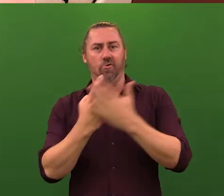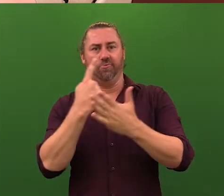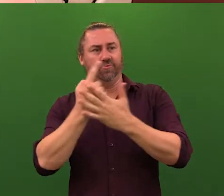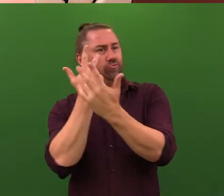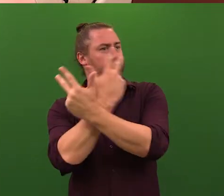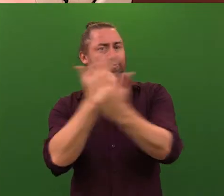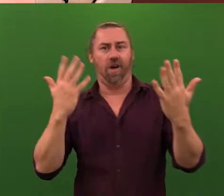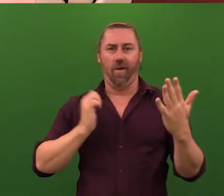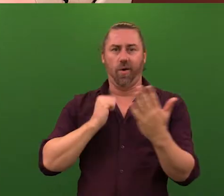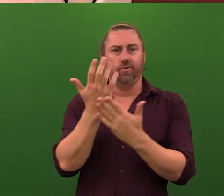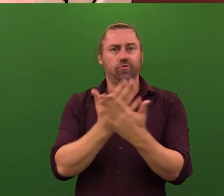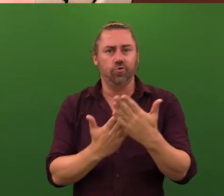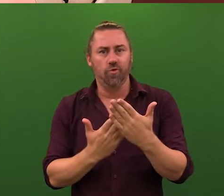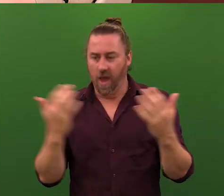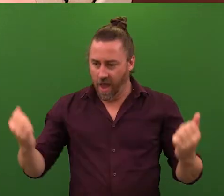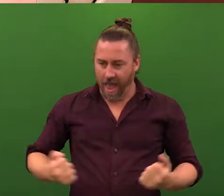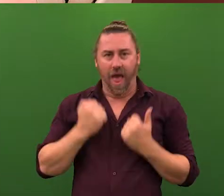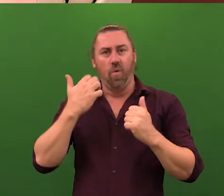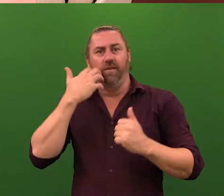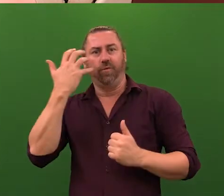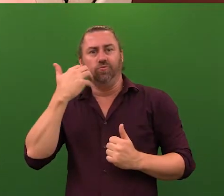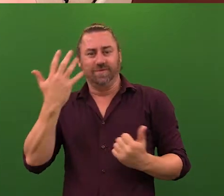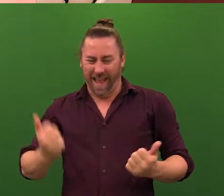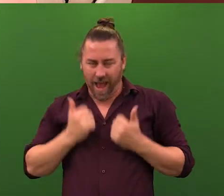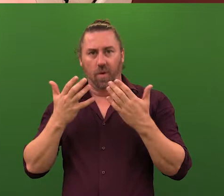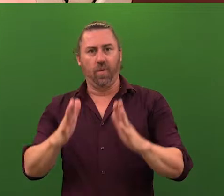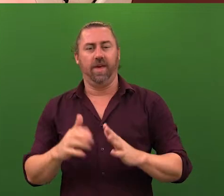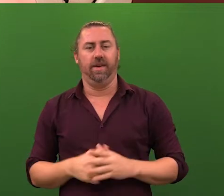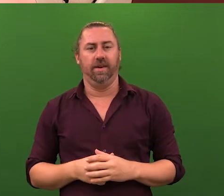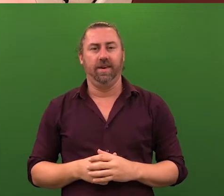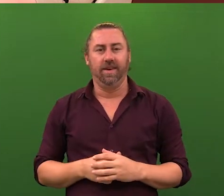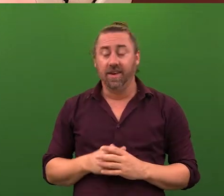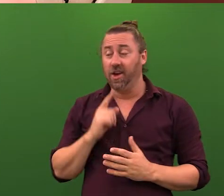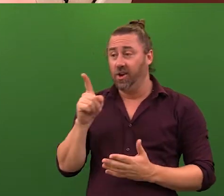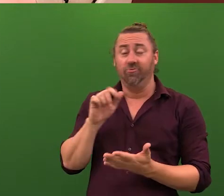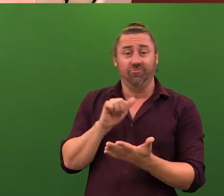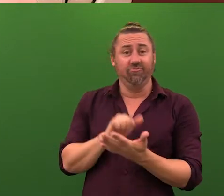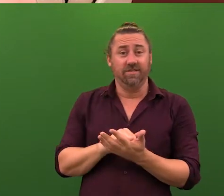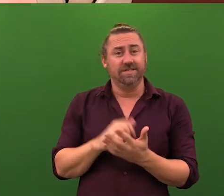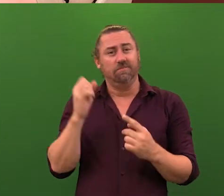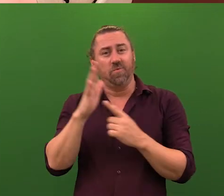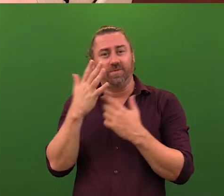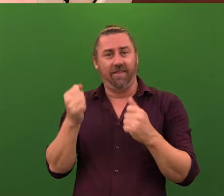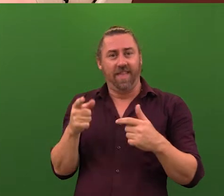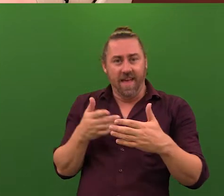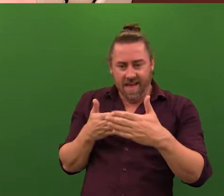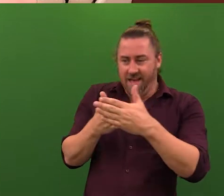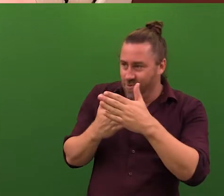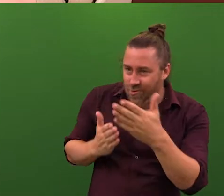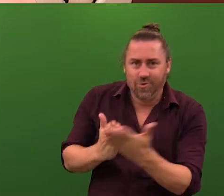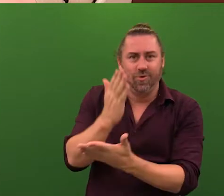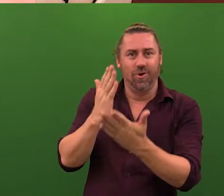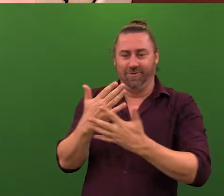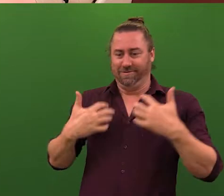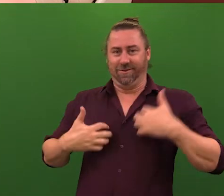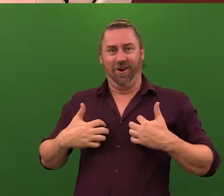are making, we're paving our own futures. Excellent. And that agency, I suppose, is so important, isn't it? Yeah, That's definitely.